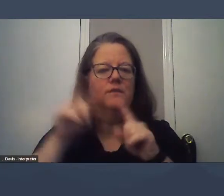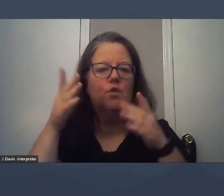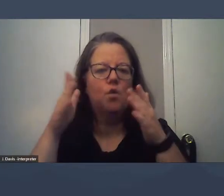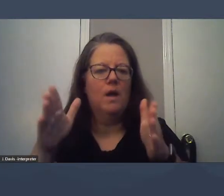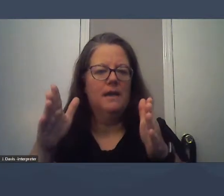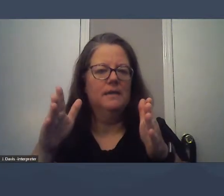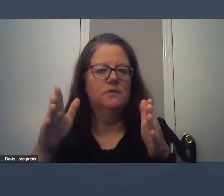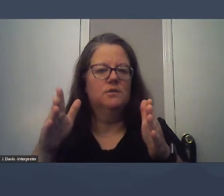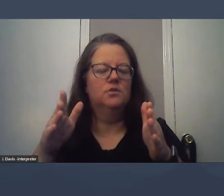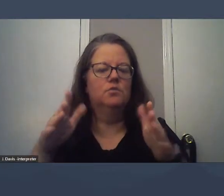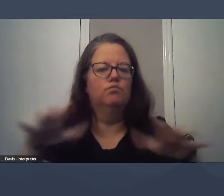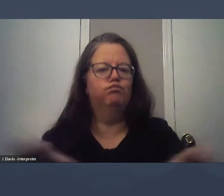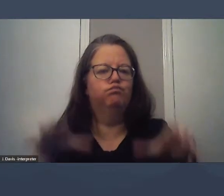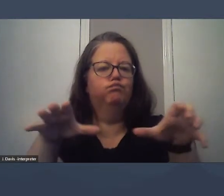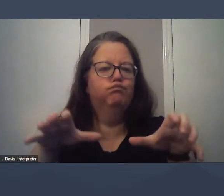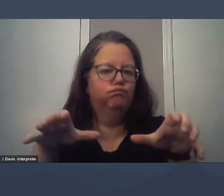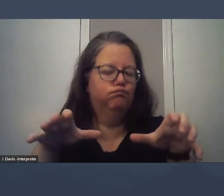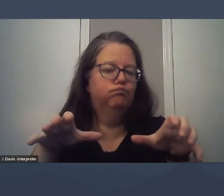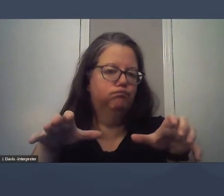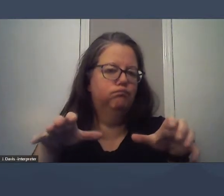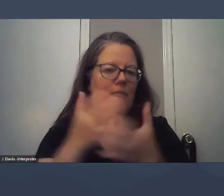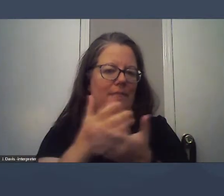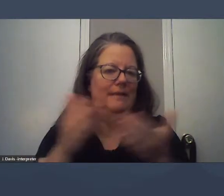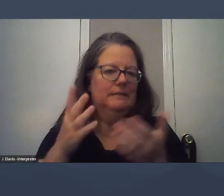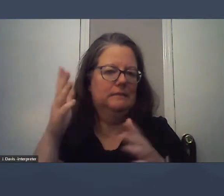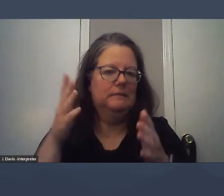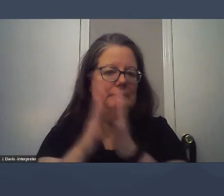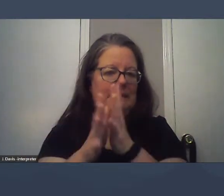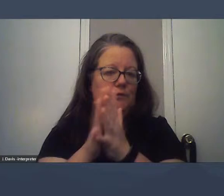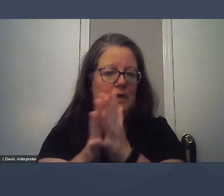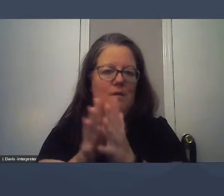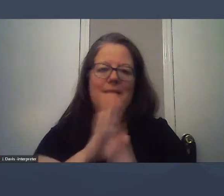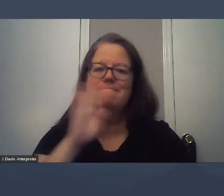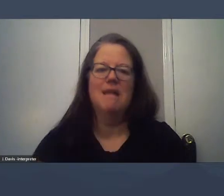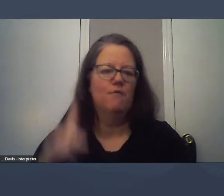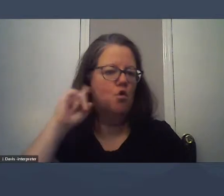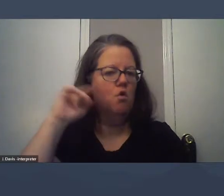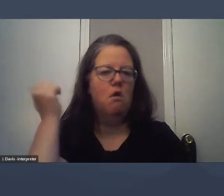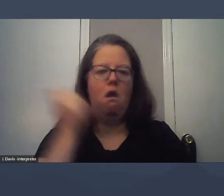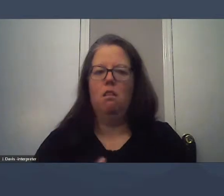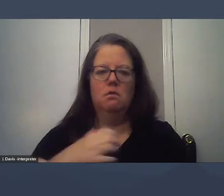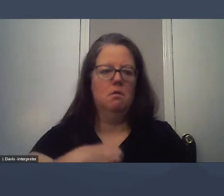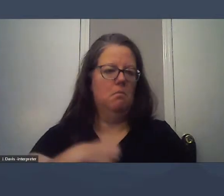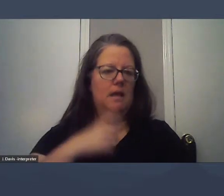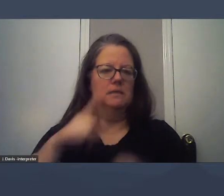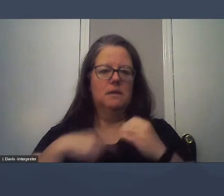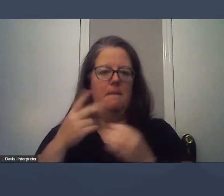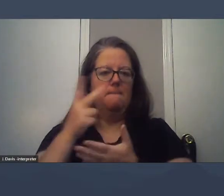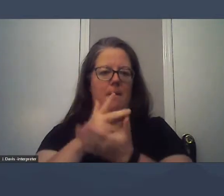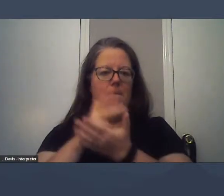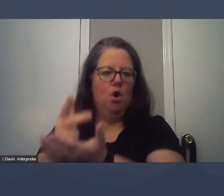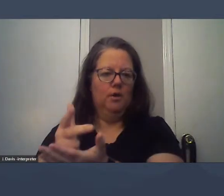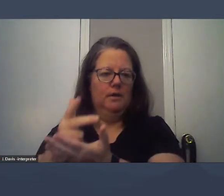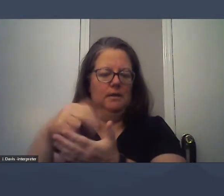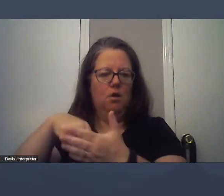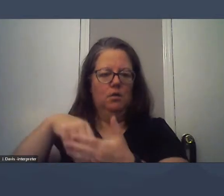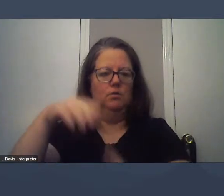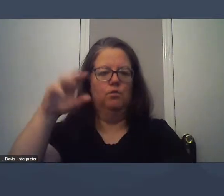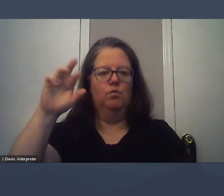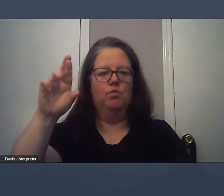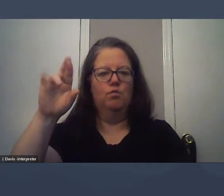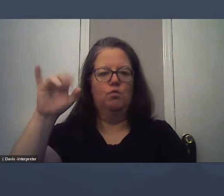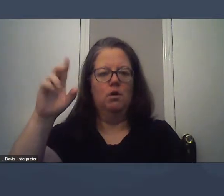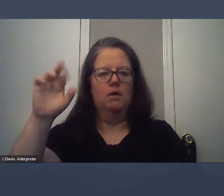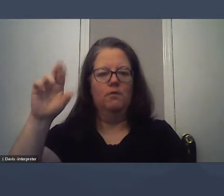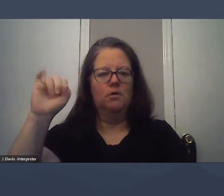and active. I've never heard anyone complain about free parking in Riverside. And keep in